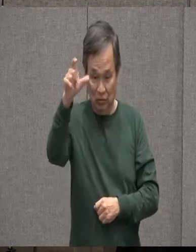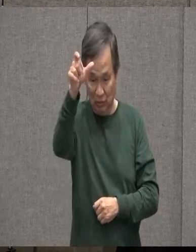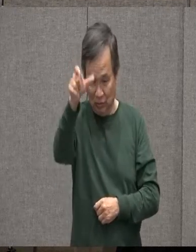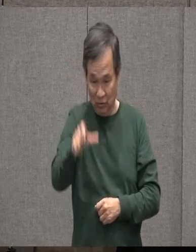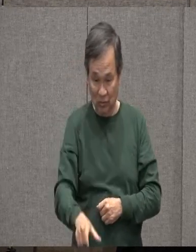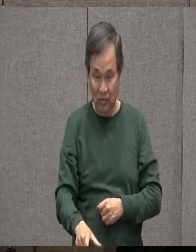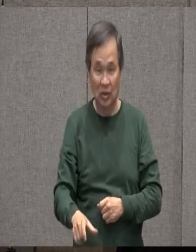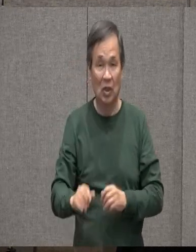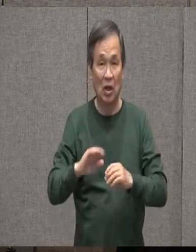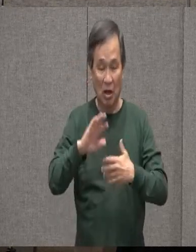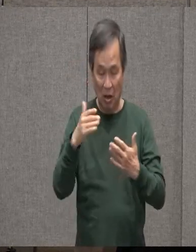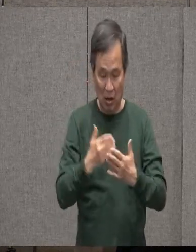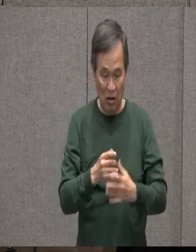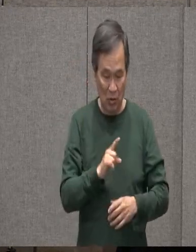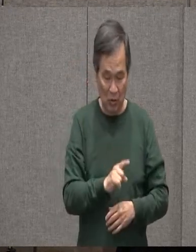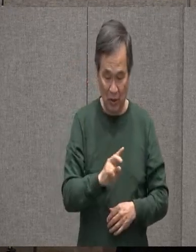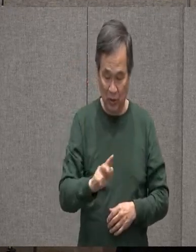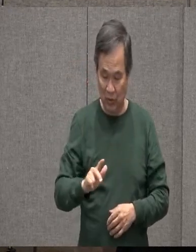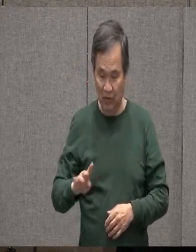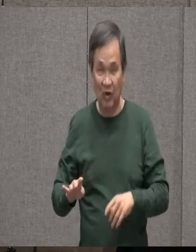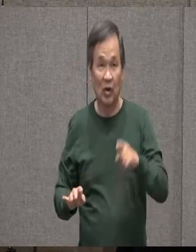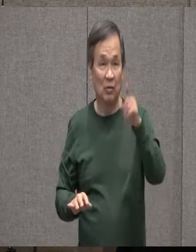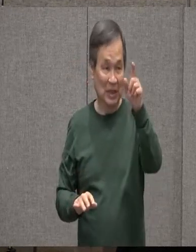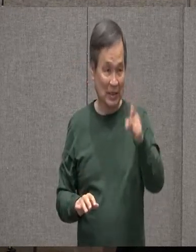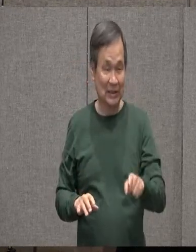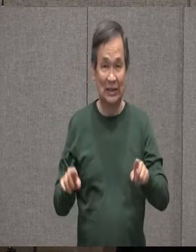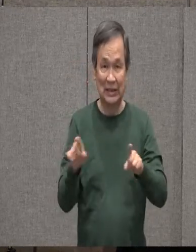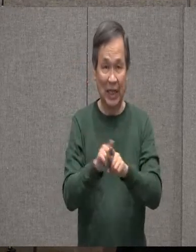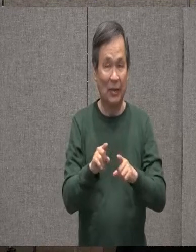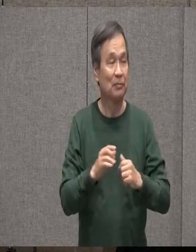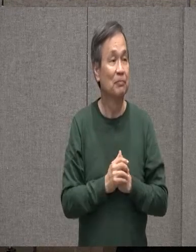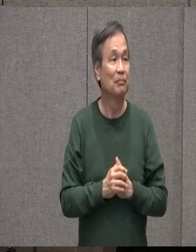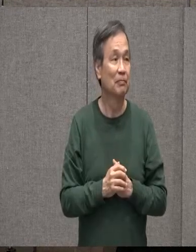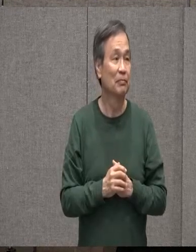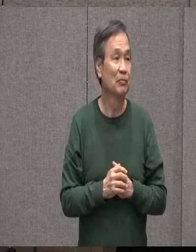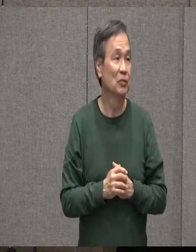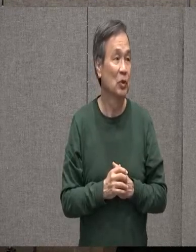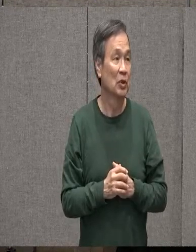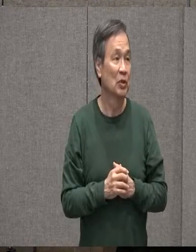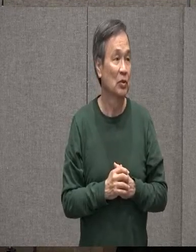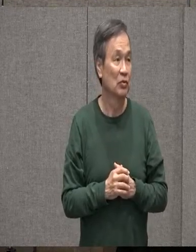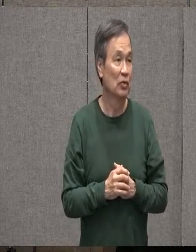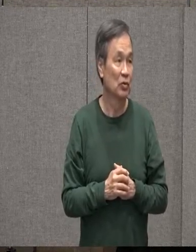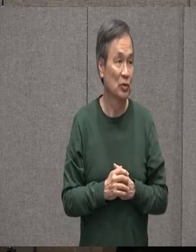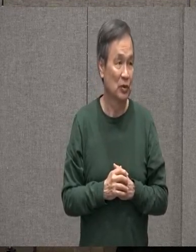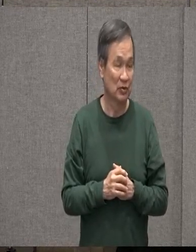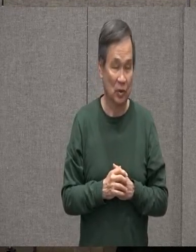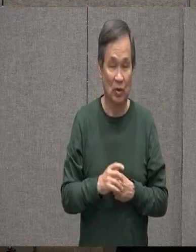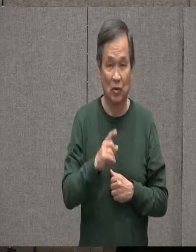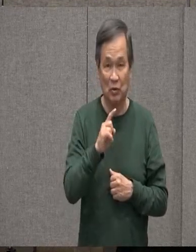do a 2 and a 2. We definitely need a 3 and a 1, but which way would the 3 and the 1 need to go?